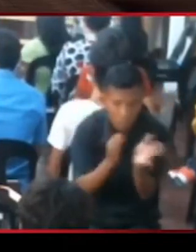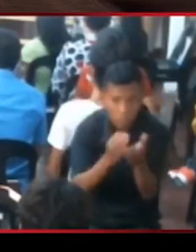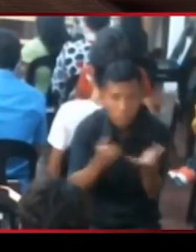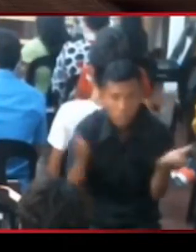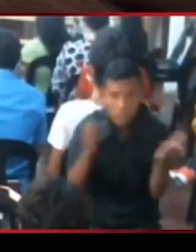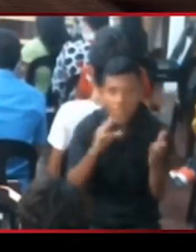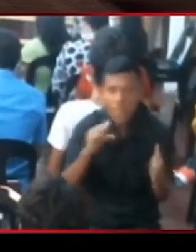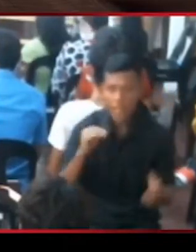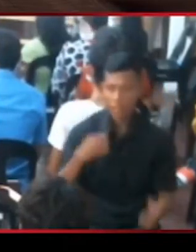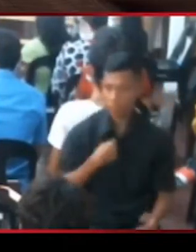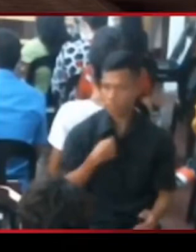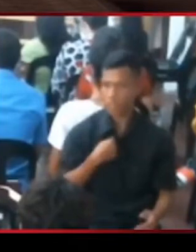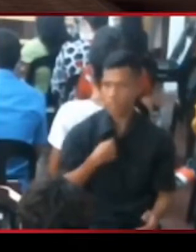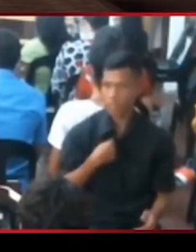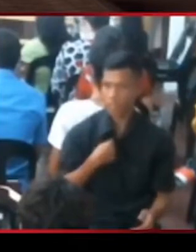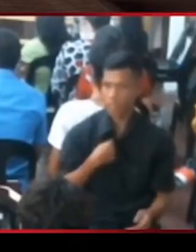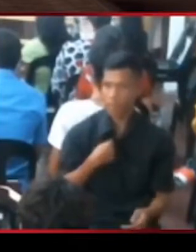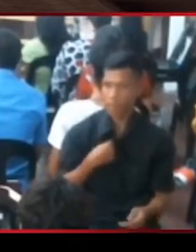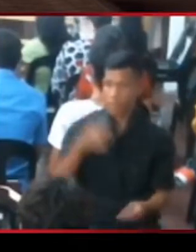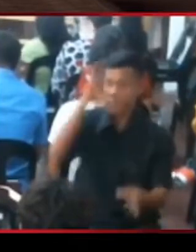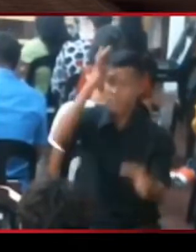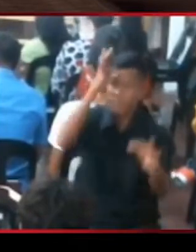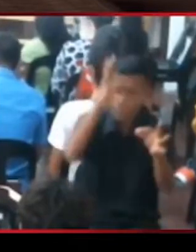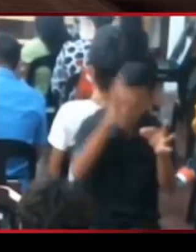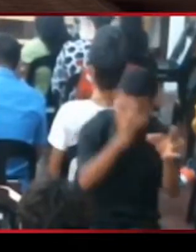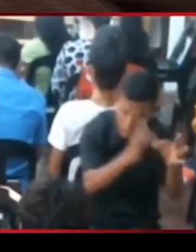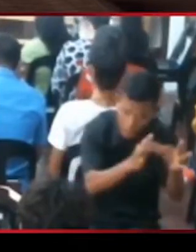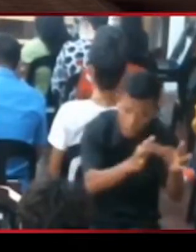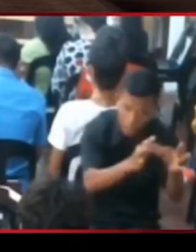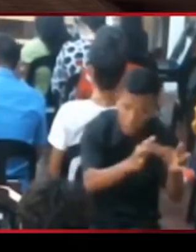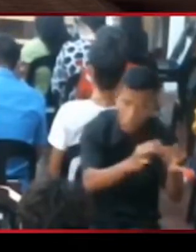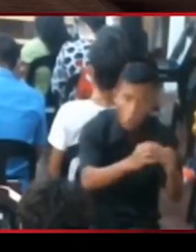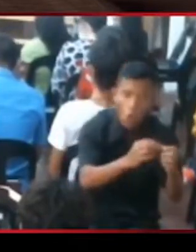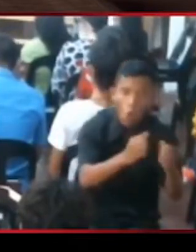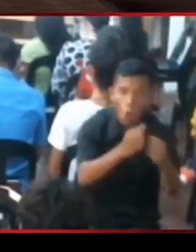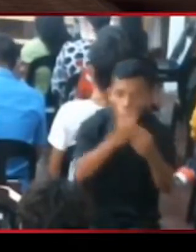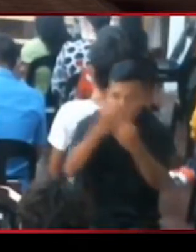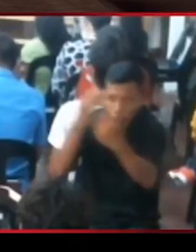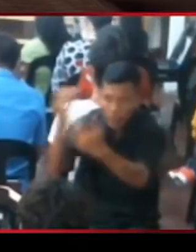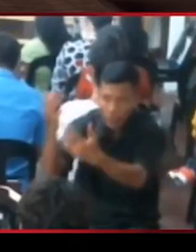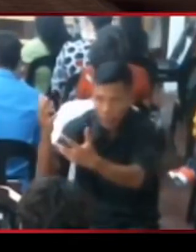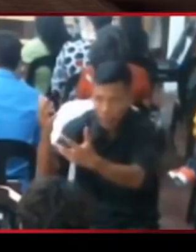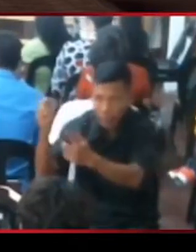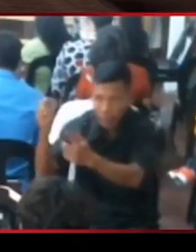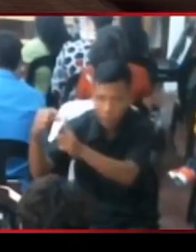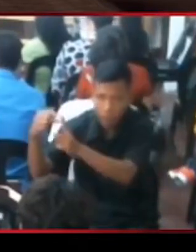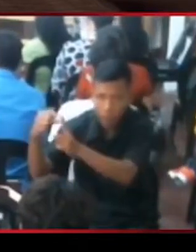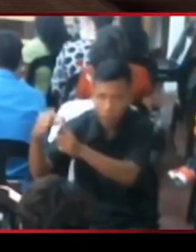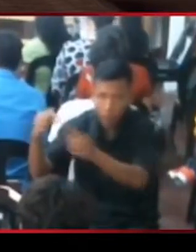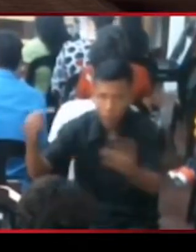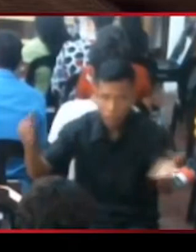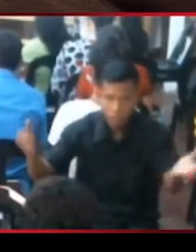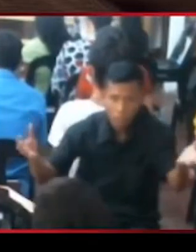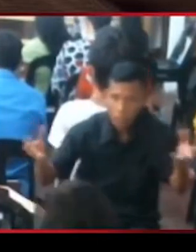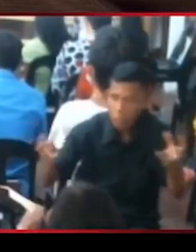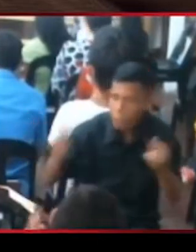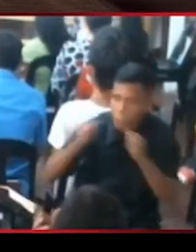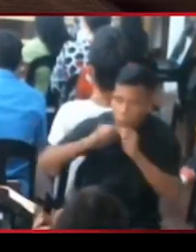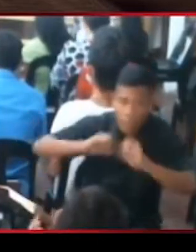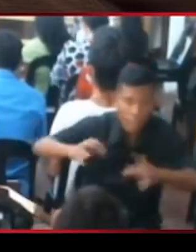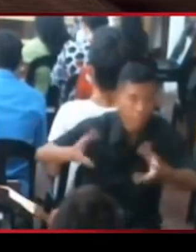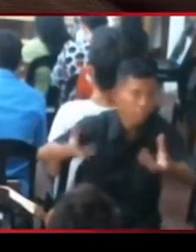me. Faith obeys the word. Is there a blessing to come? Oh,